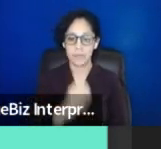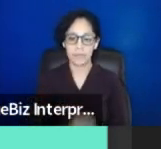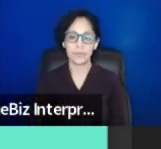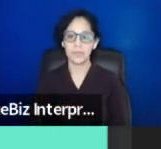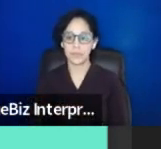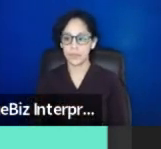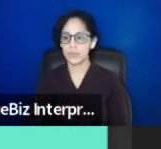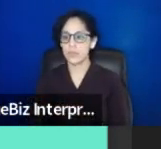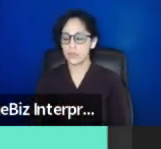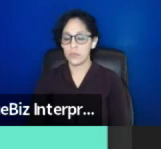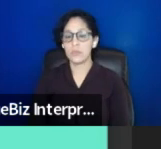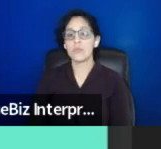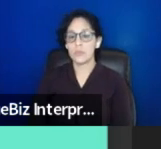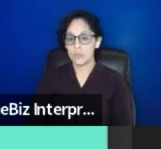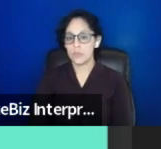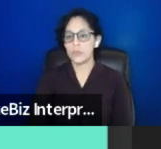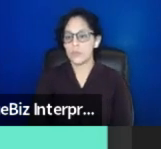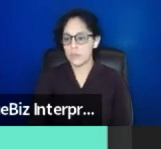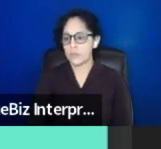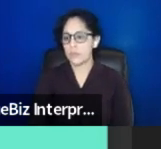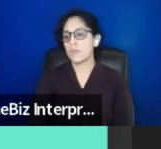Yeah, I mean, I think